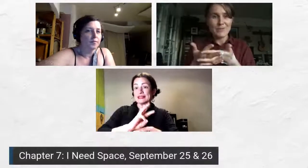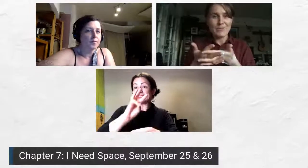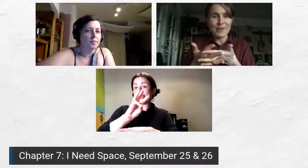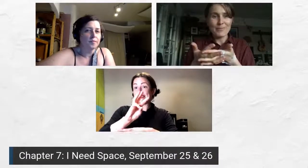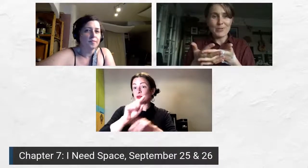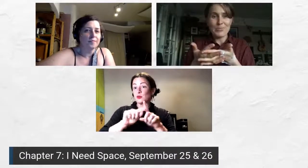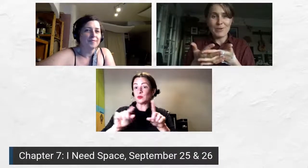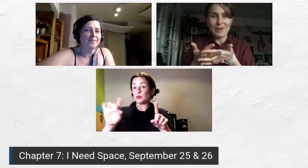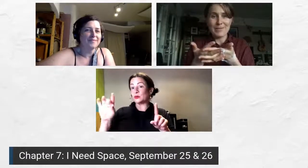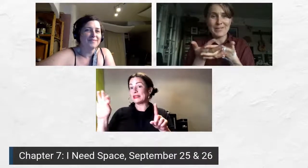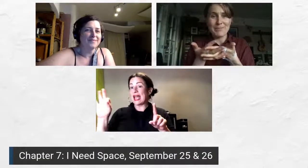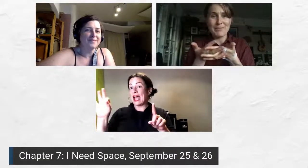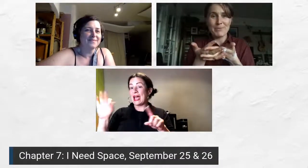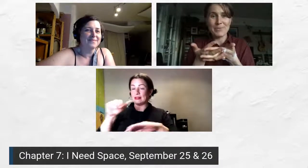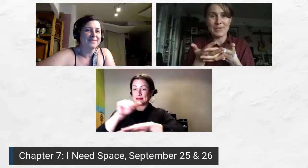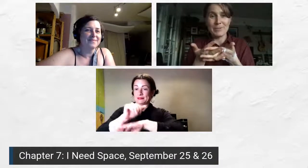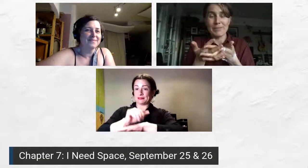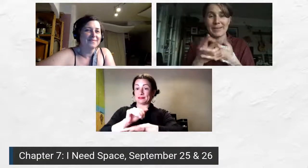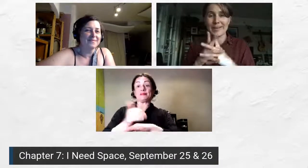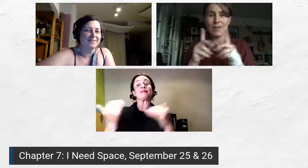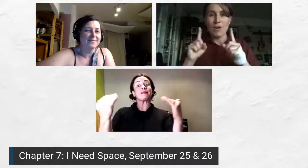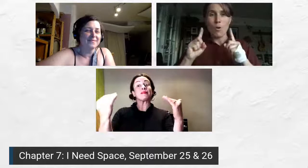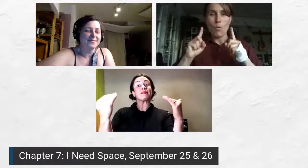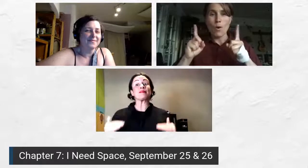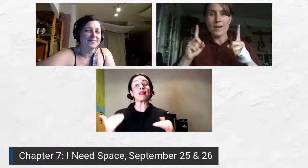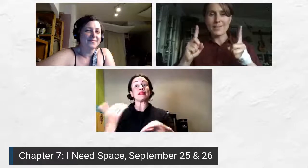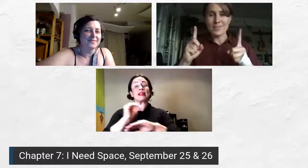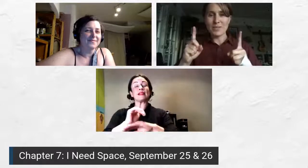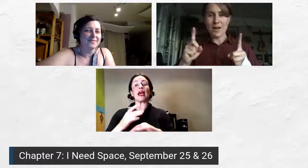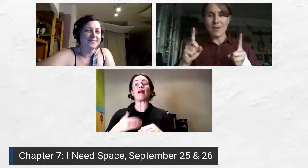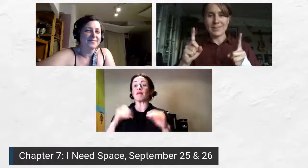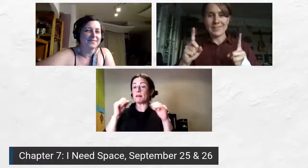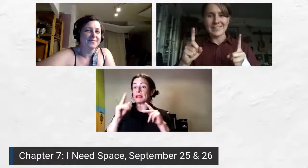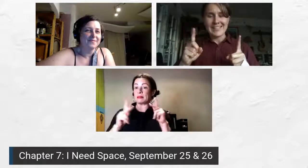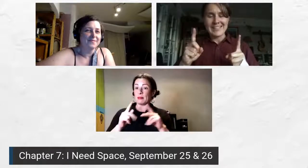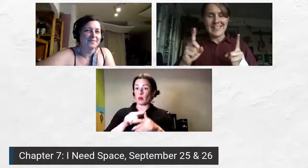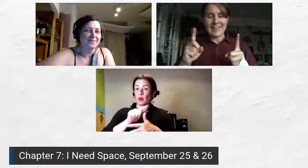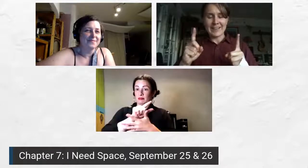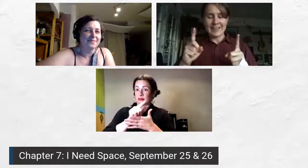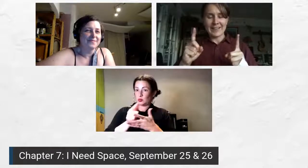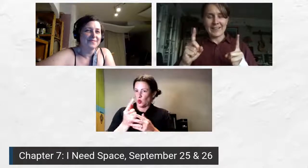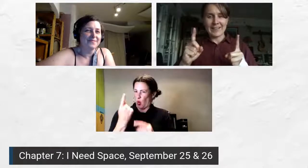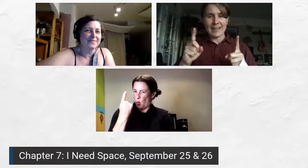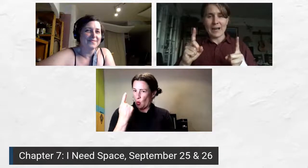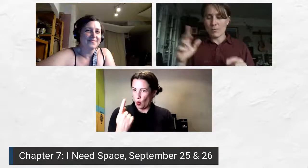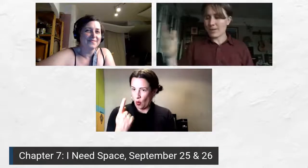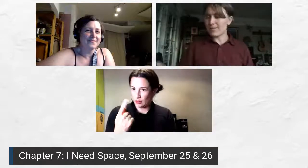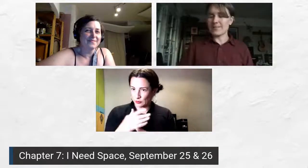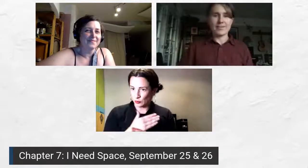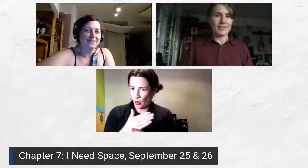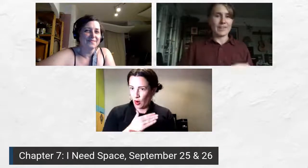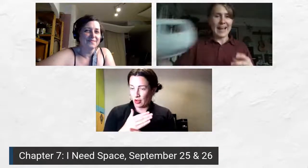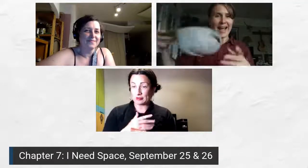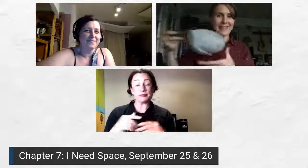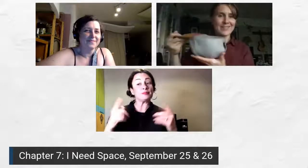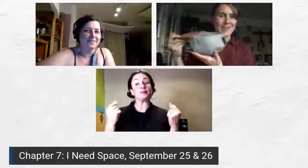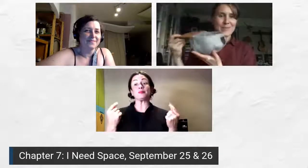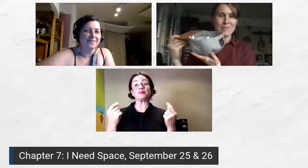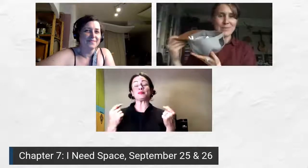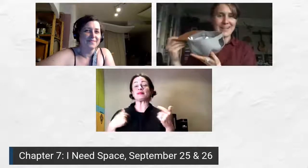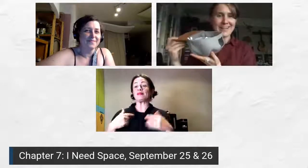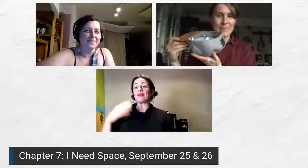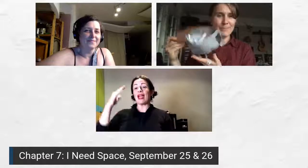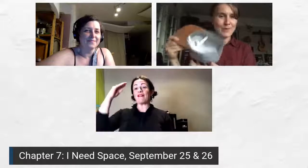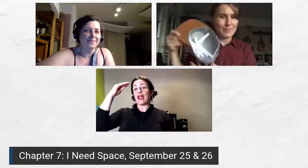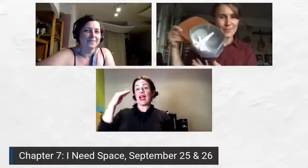tonight, we've got a bunch more amazing people who are going to play one song. How it works. We've got a hat.